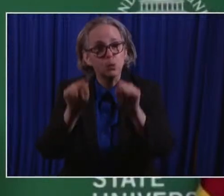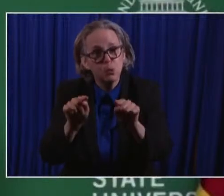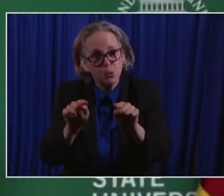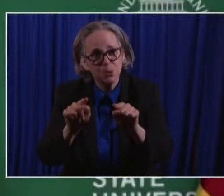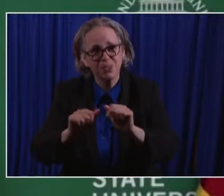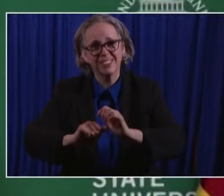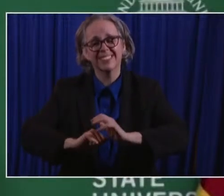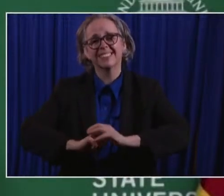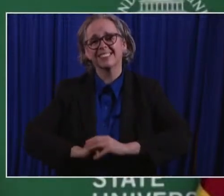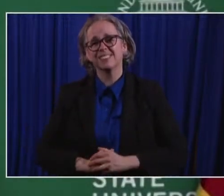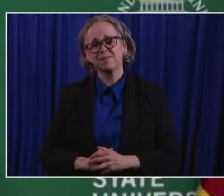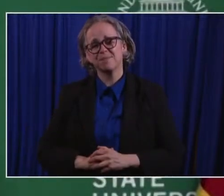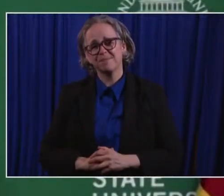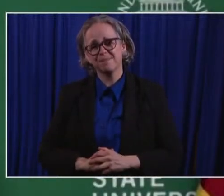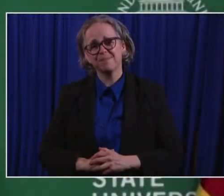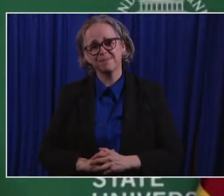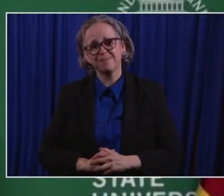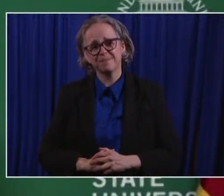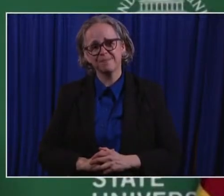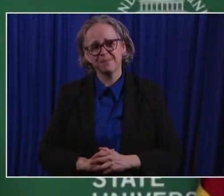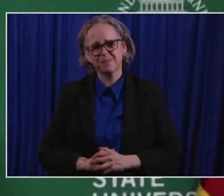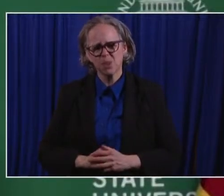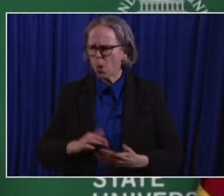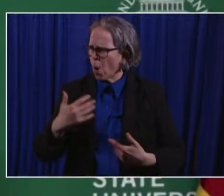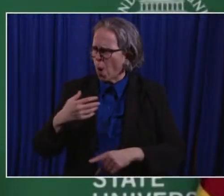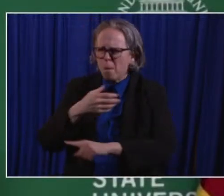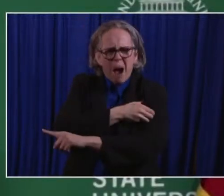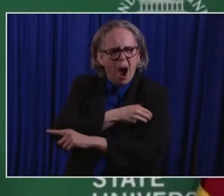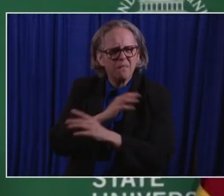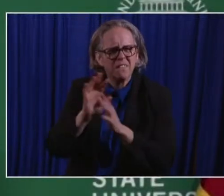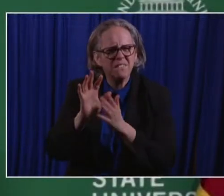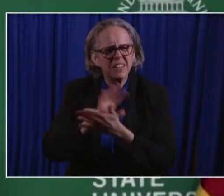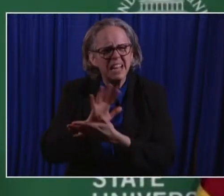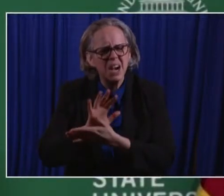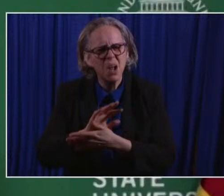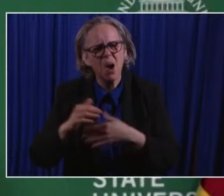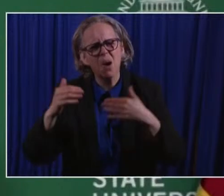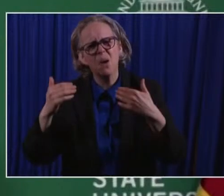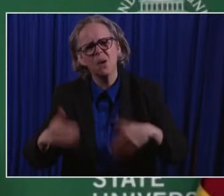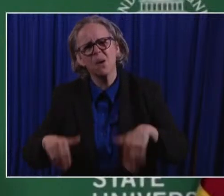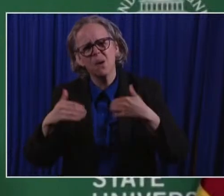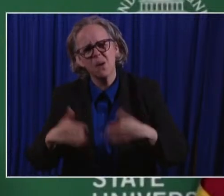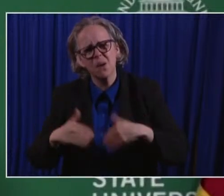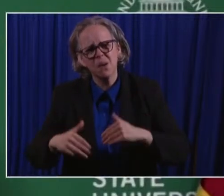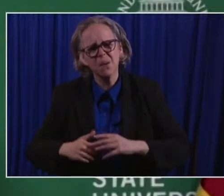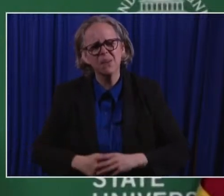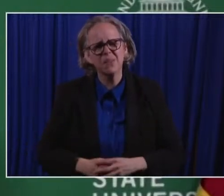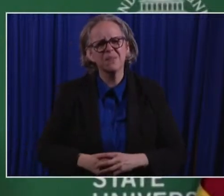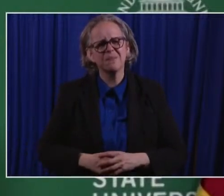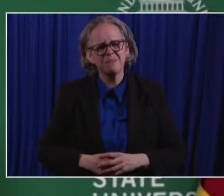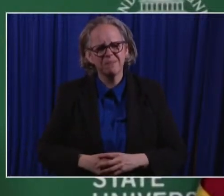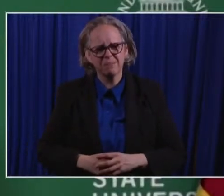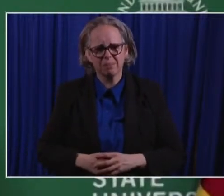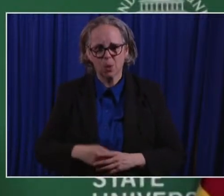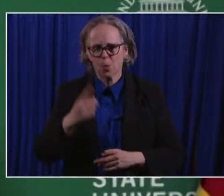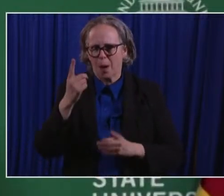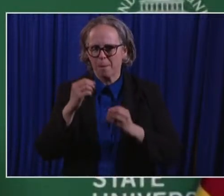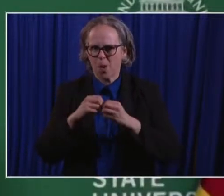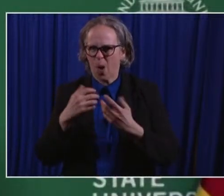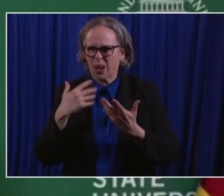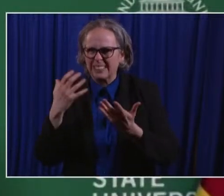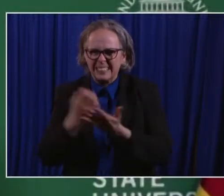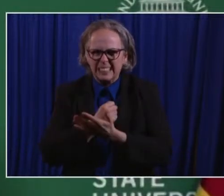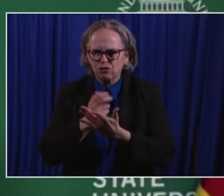Well, that's very strong. That's great. As part of our efforts to make COVID-19 information and vaccine